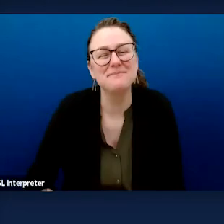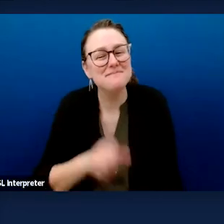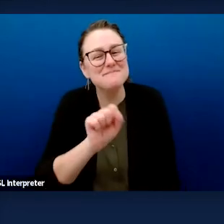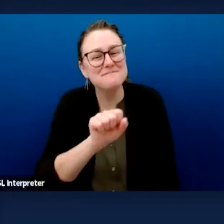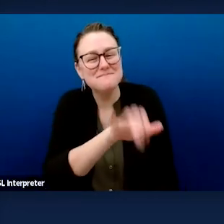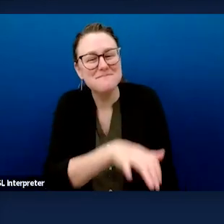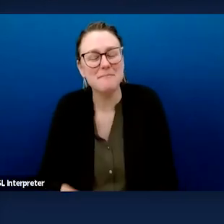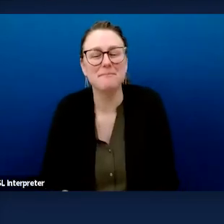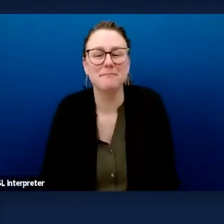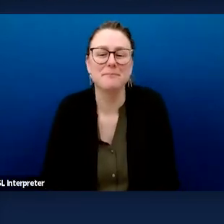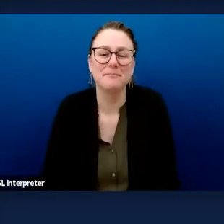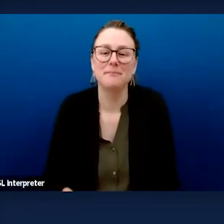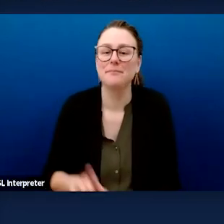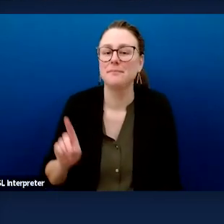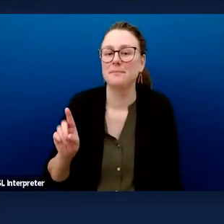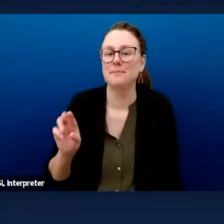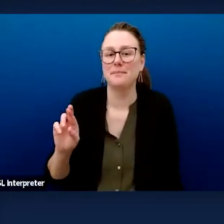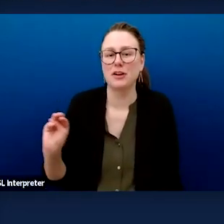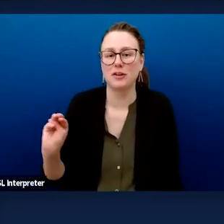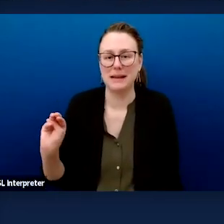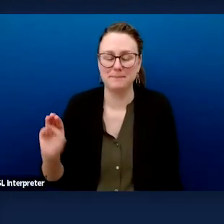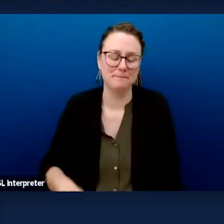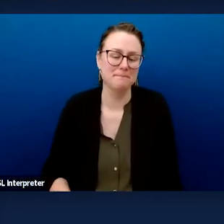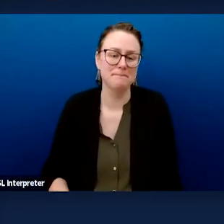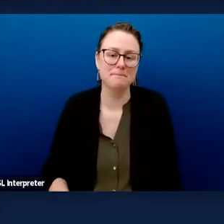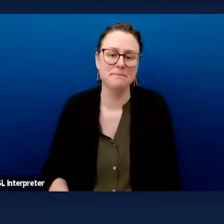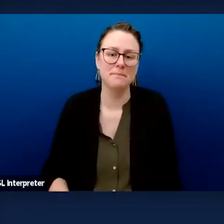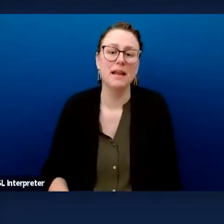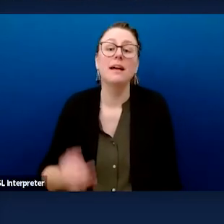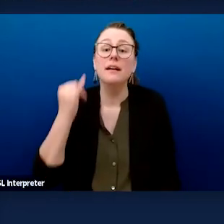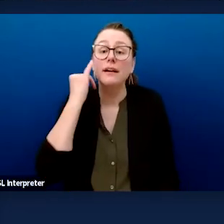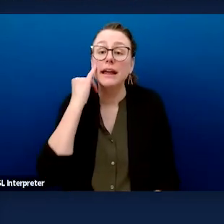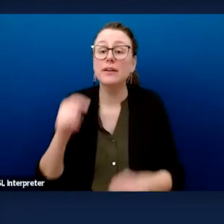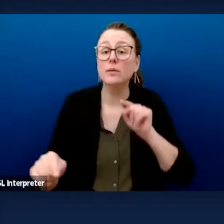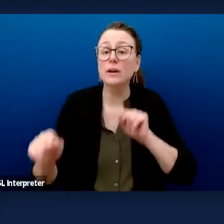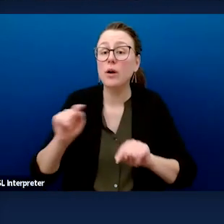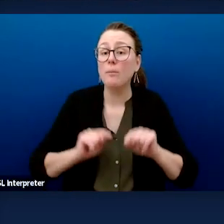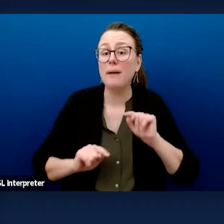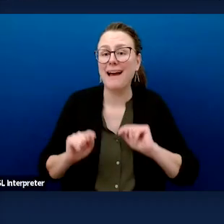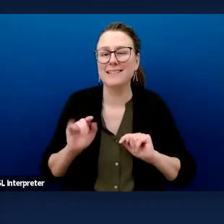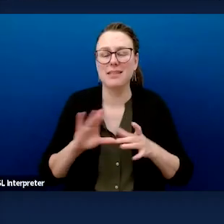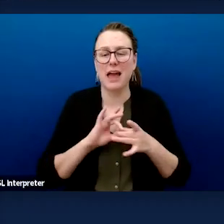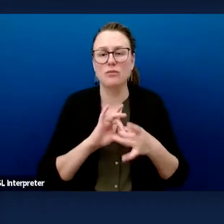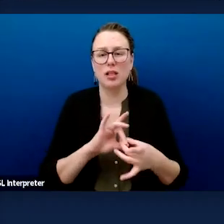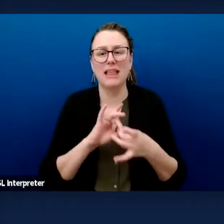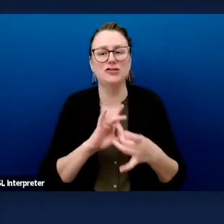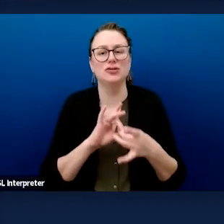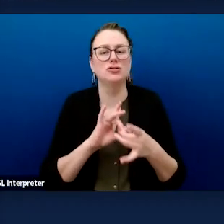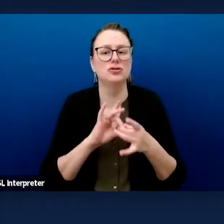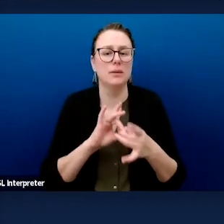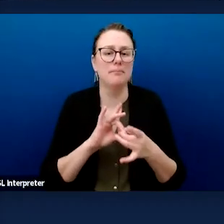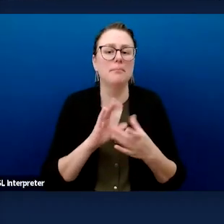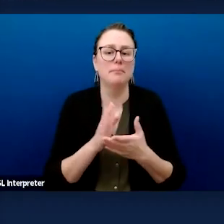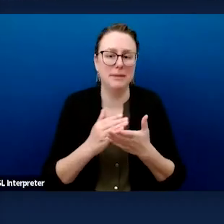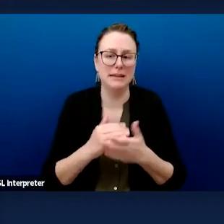yes, So- yes. Even before that, what if we go back to the relationship? Because I think,